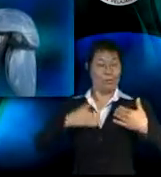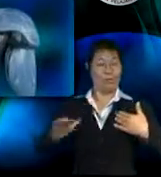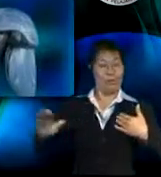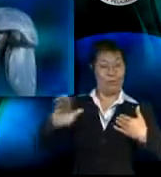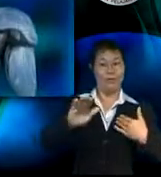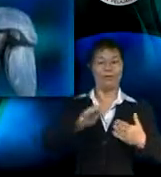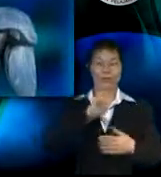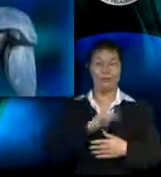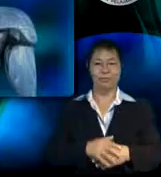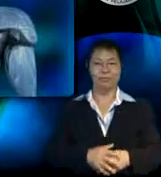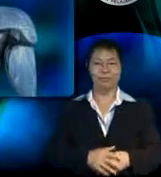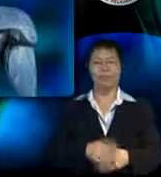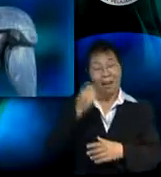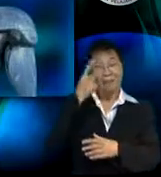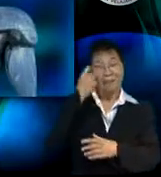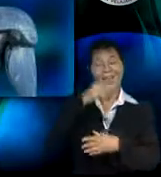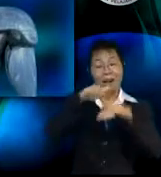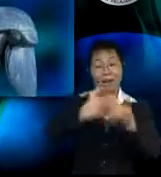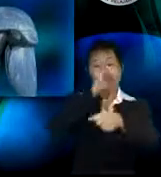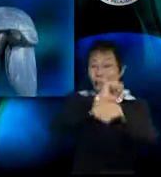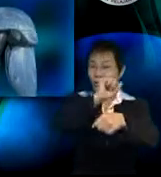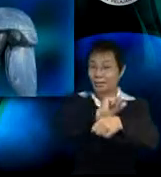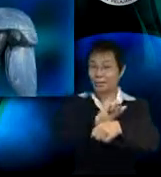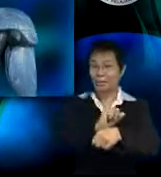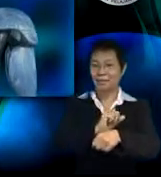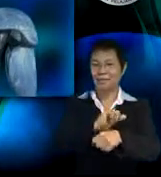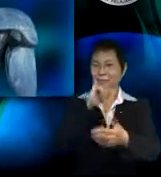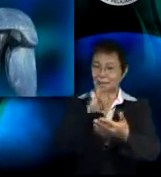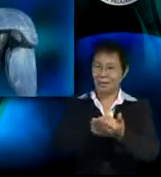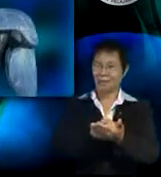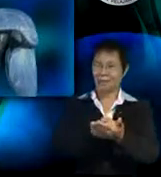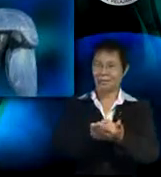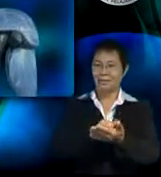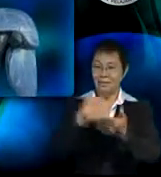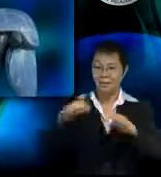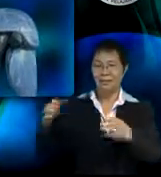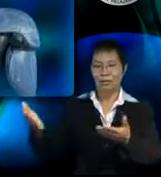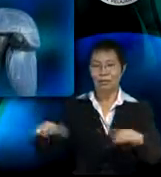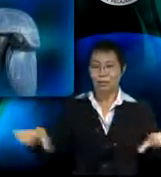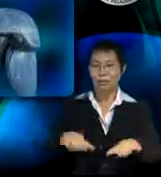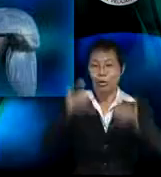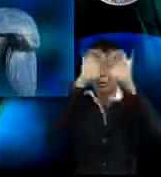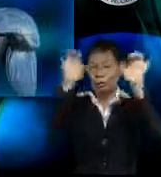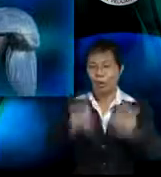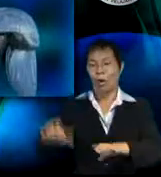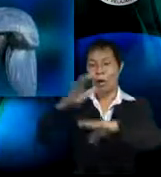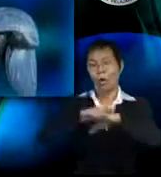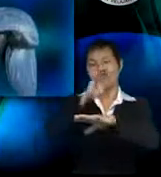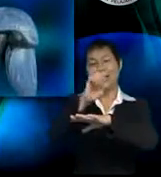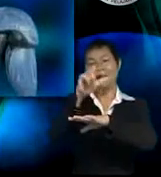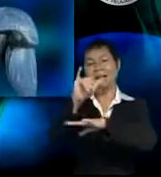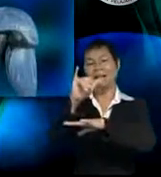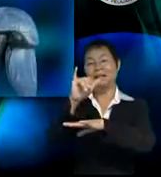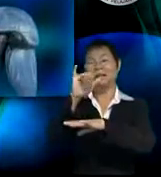are. To understand how it works, let's carry out an experiment on the electrolysis of copper